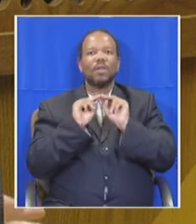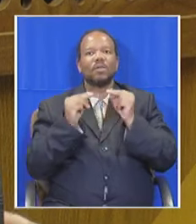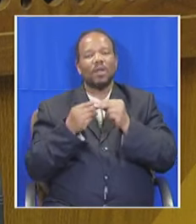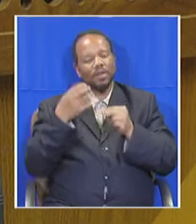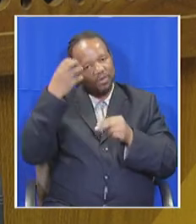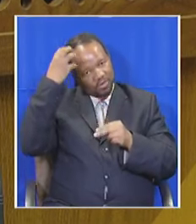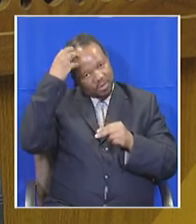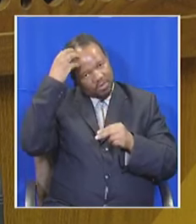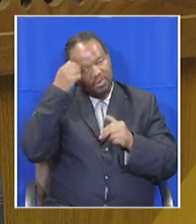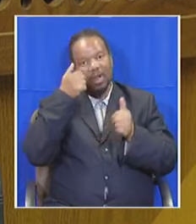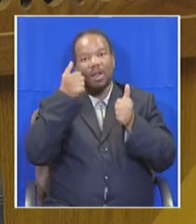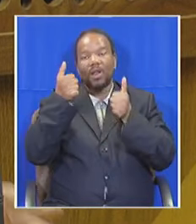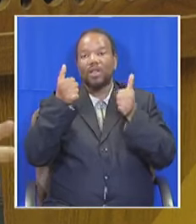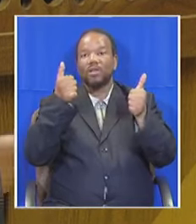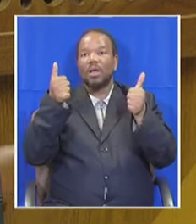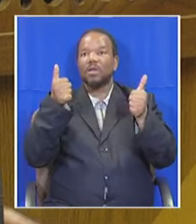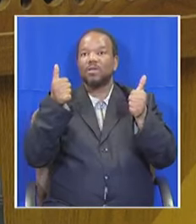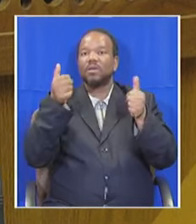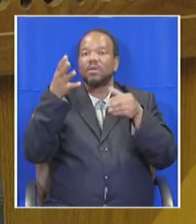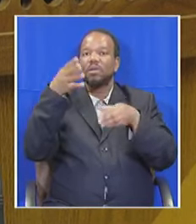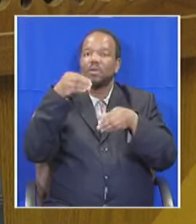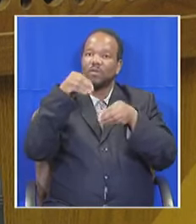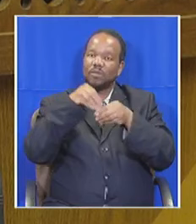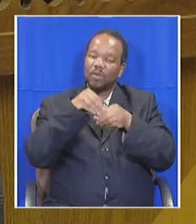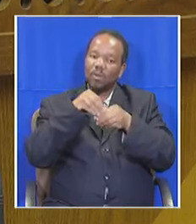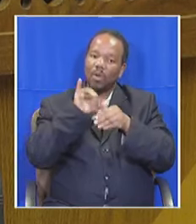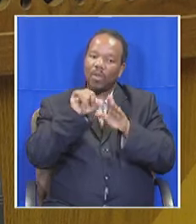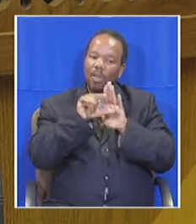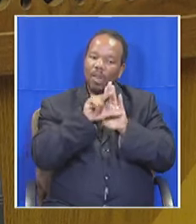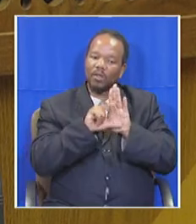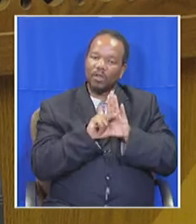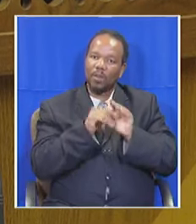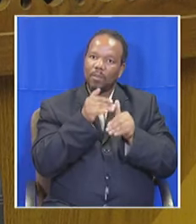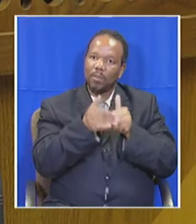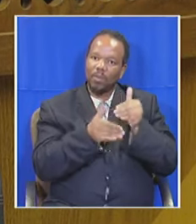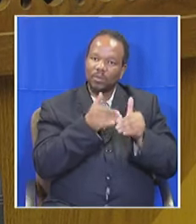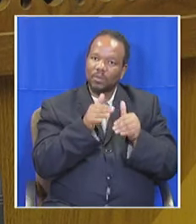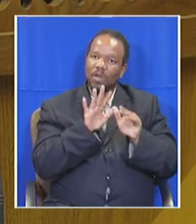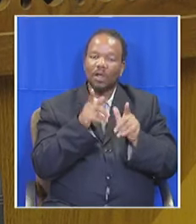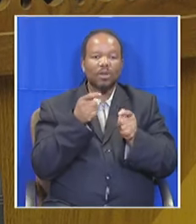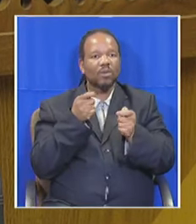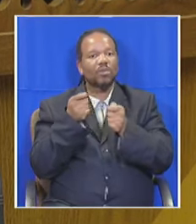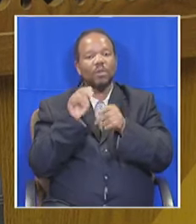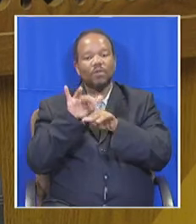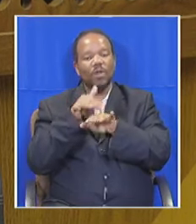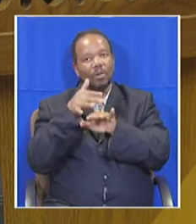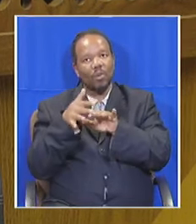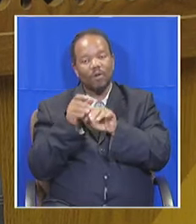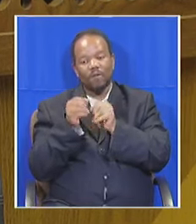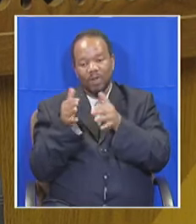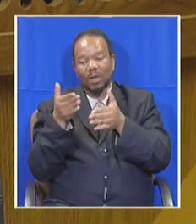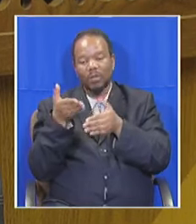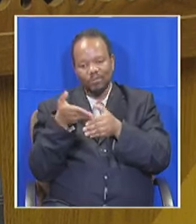part of the process on the part of the legislative process on the Traditional Leadership and Governance Framework Amendment Bill from the very